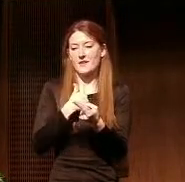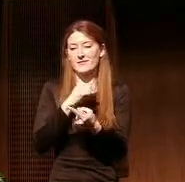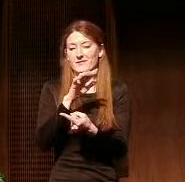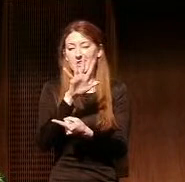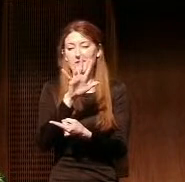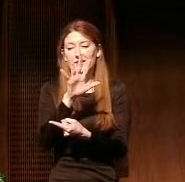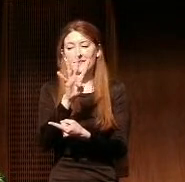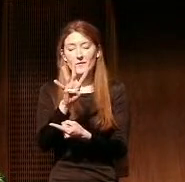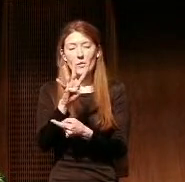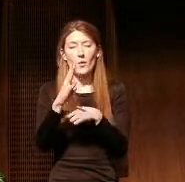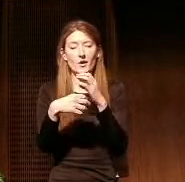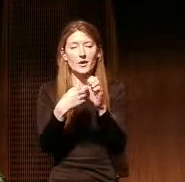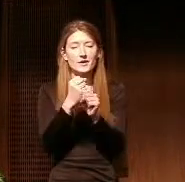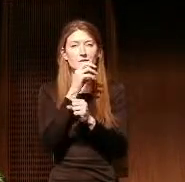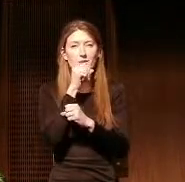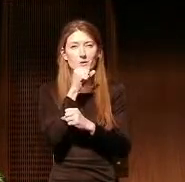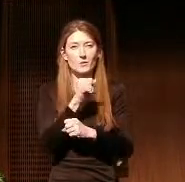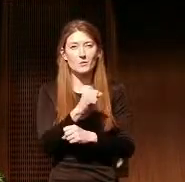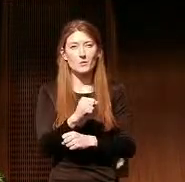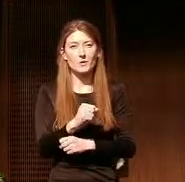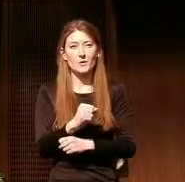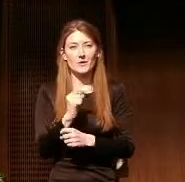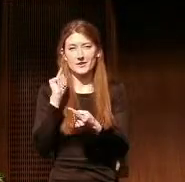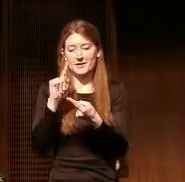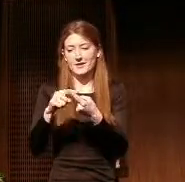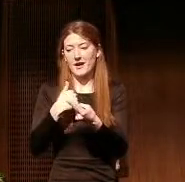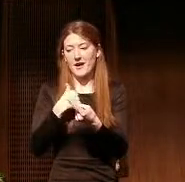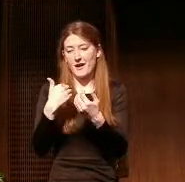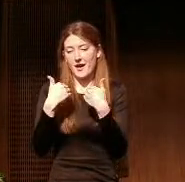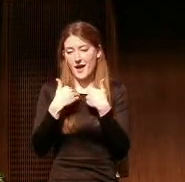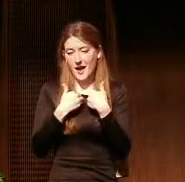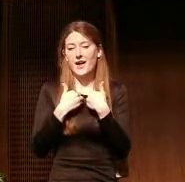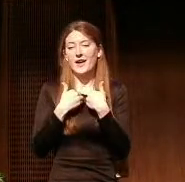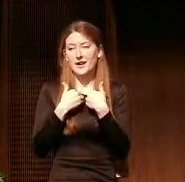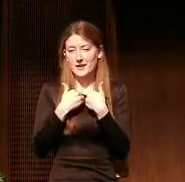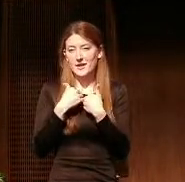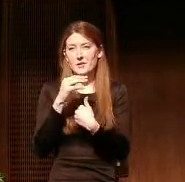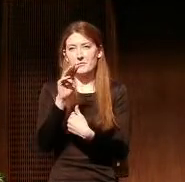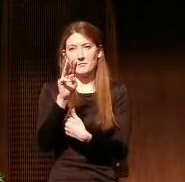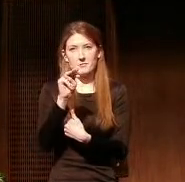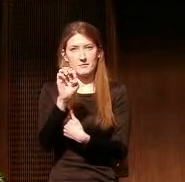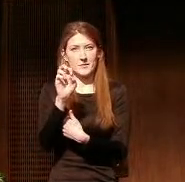mentor like Virgil in my life.